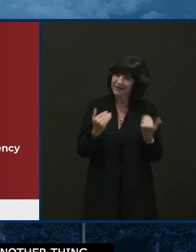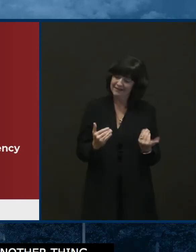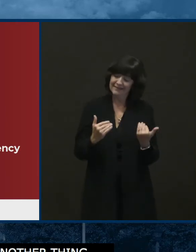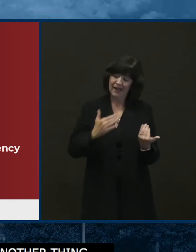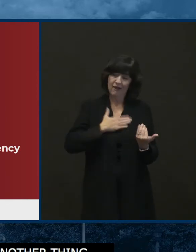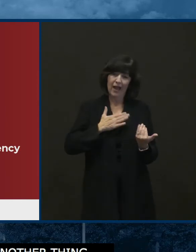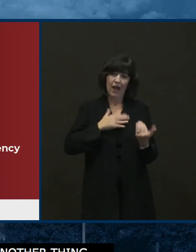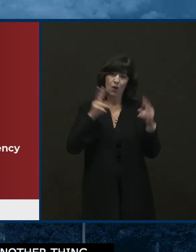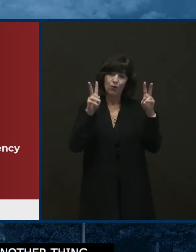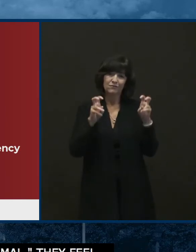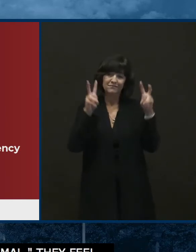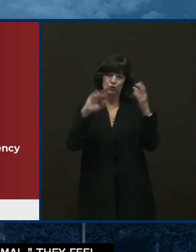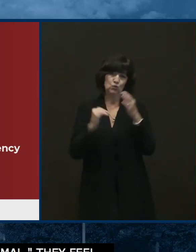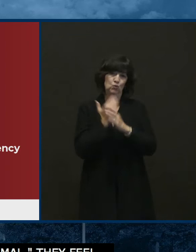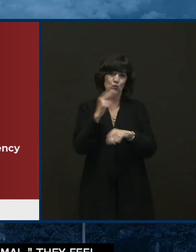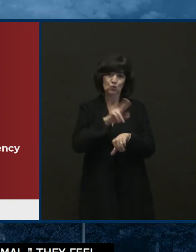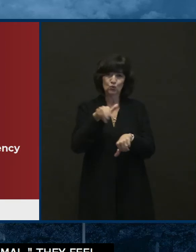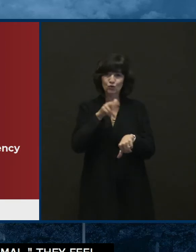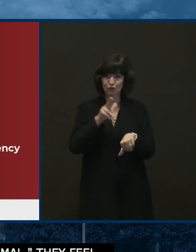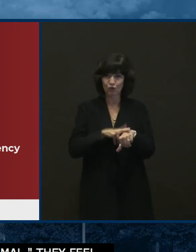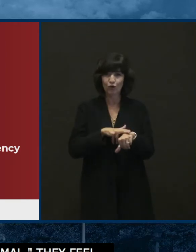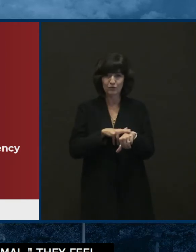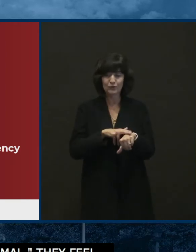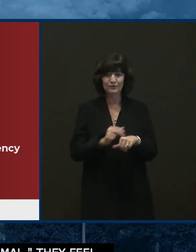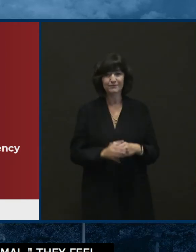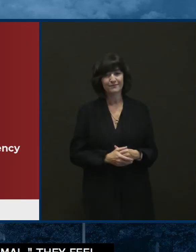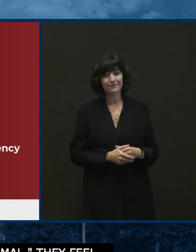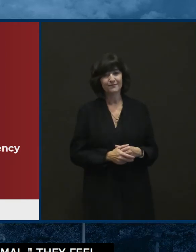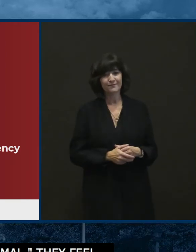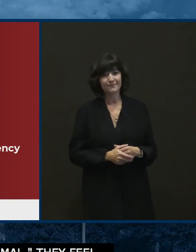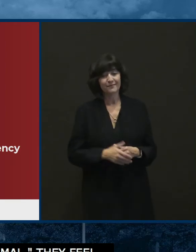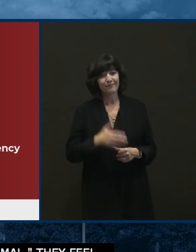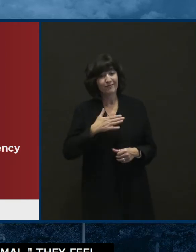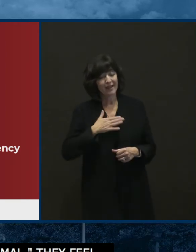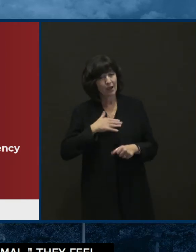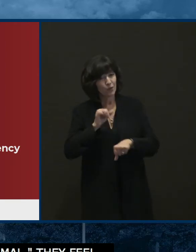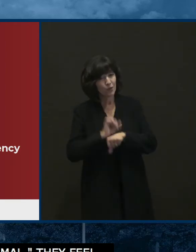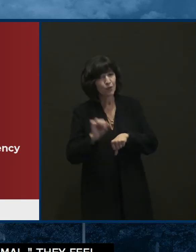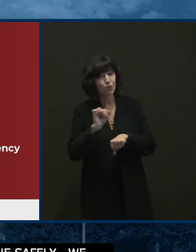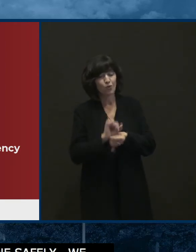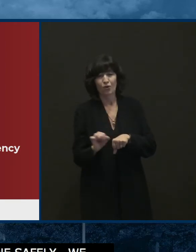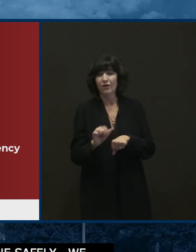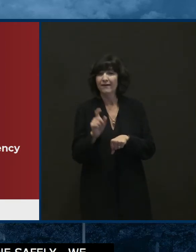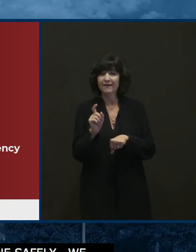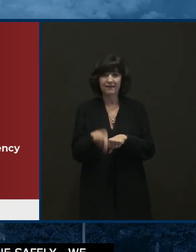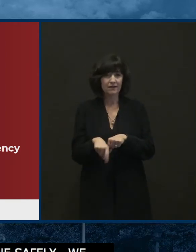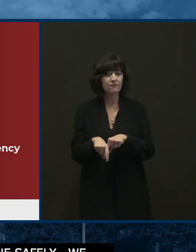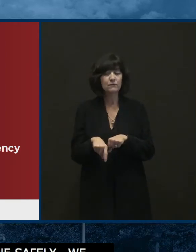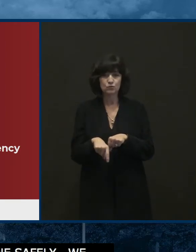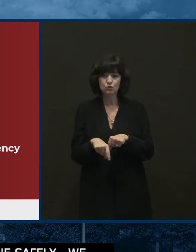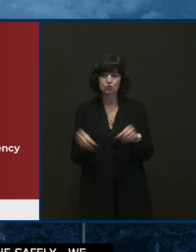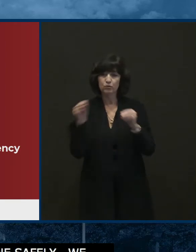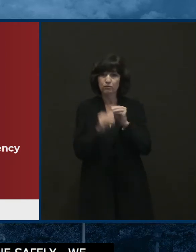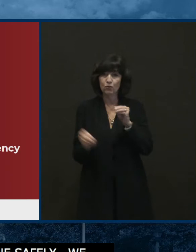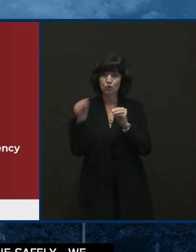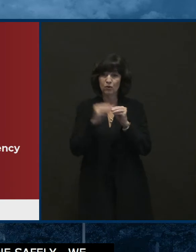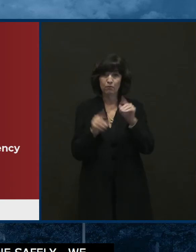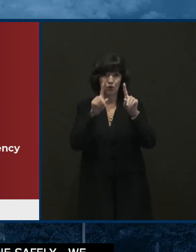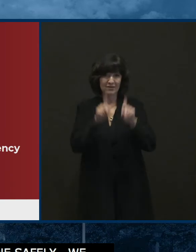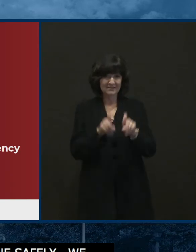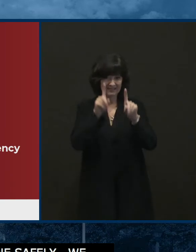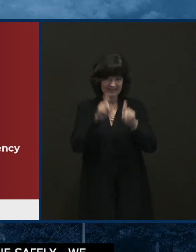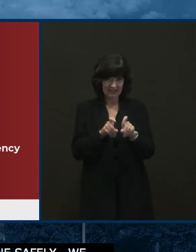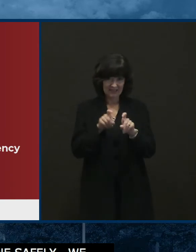work on that. Part of our efforts to work on that is to do extensive testing among teachers and